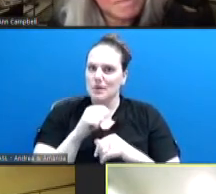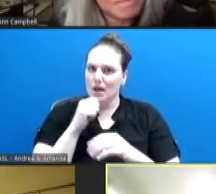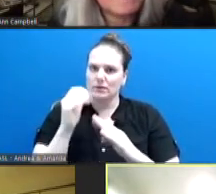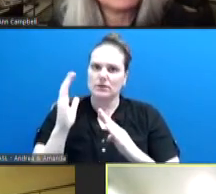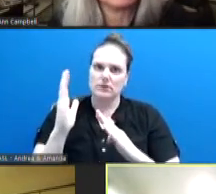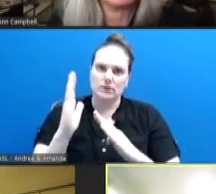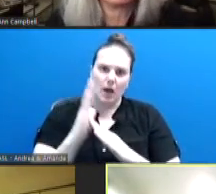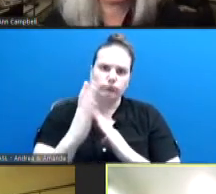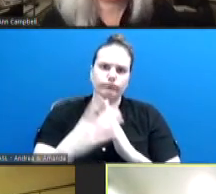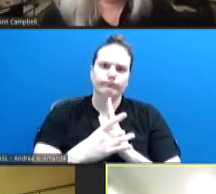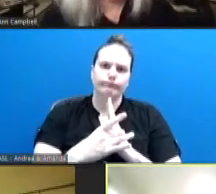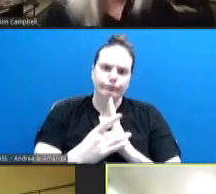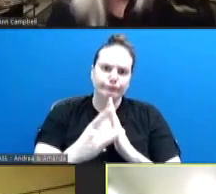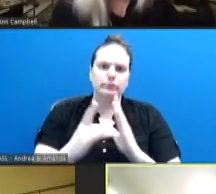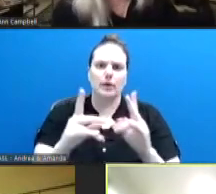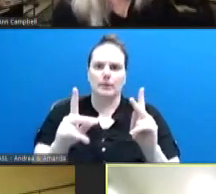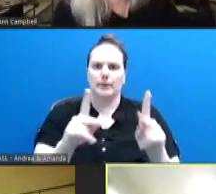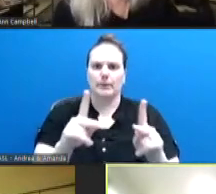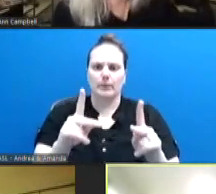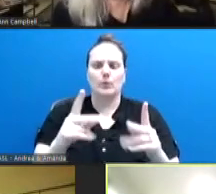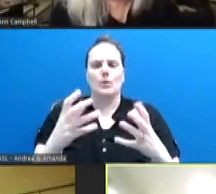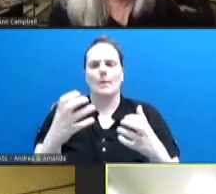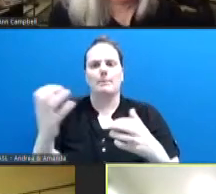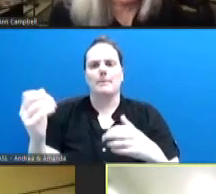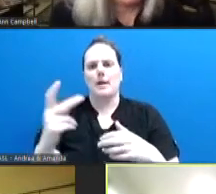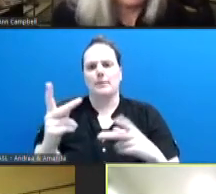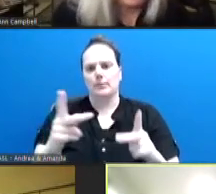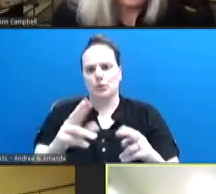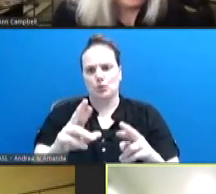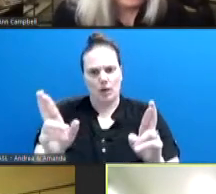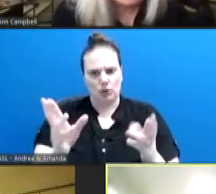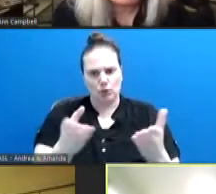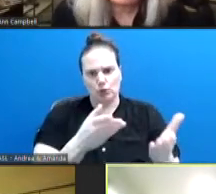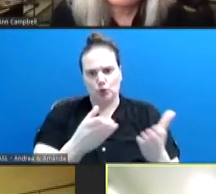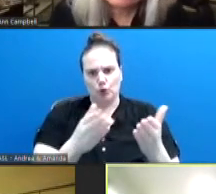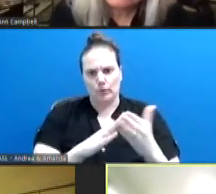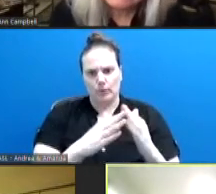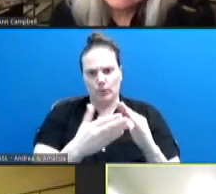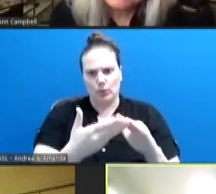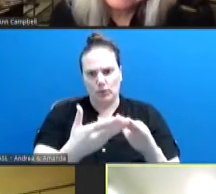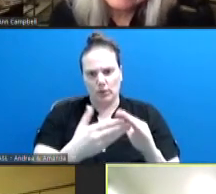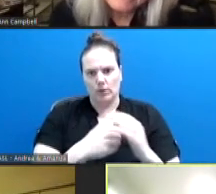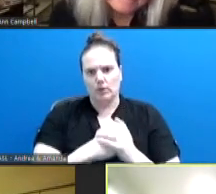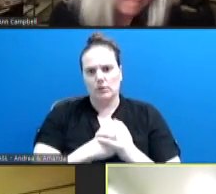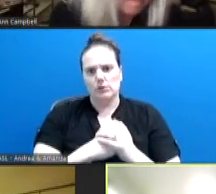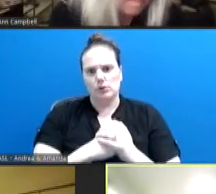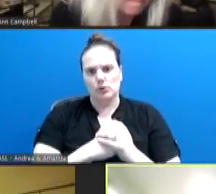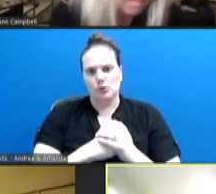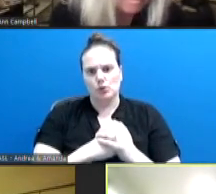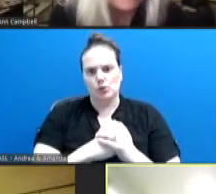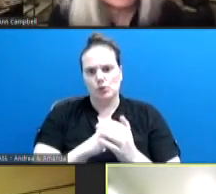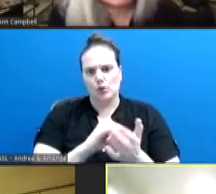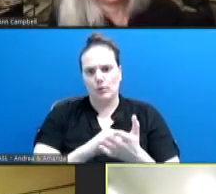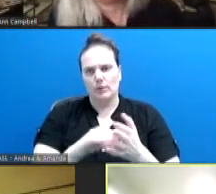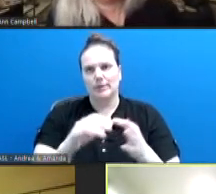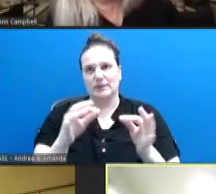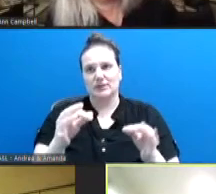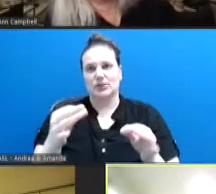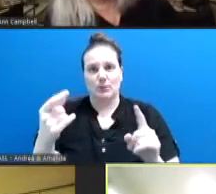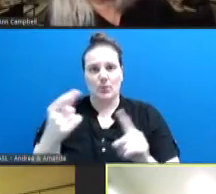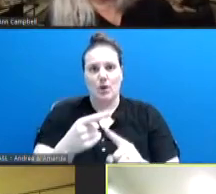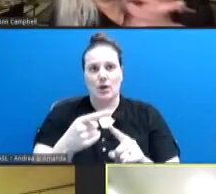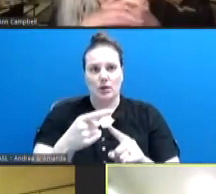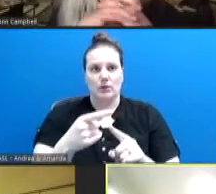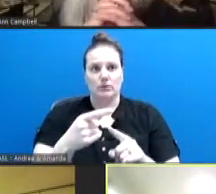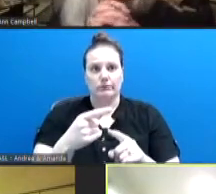top-notch folks. We wanna bring back people who are ready to serve the community. And there'll be a decision point and a vetting